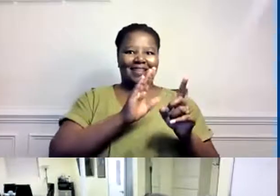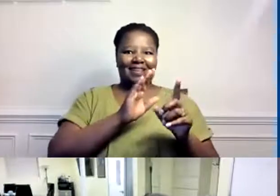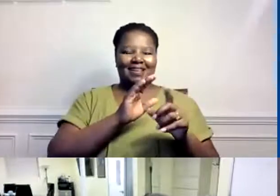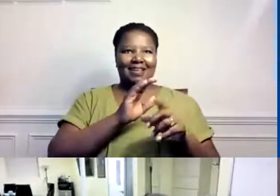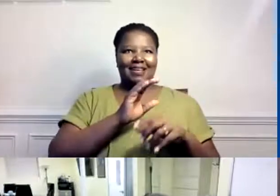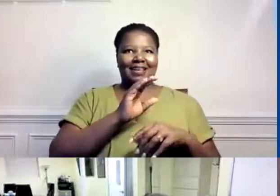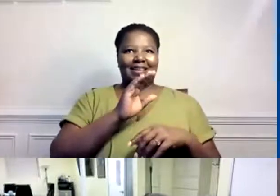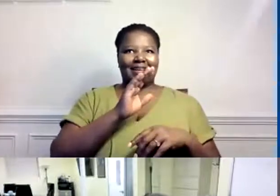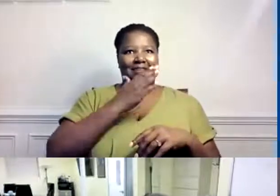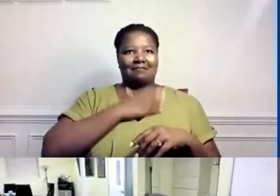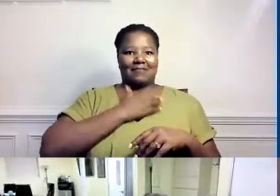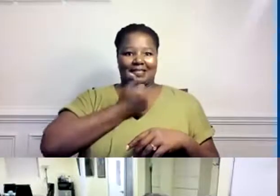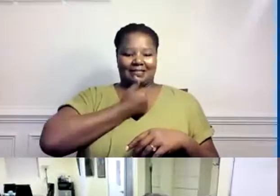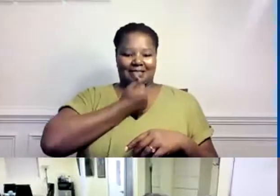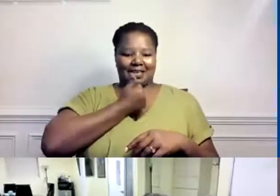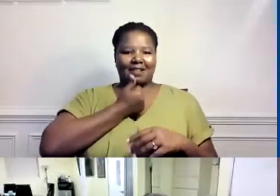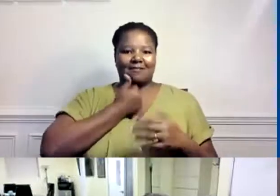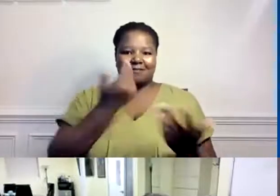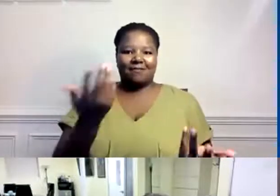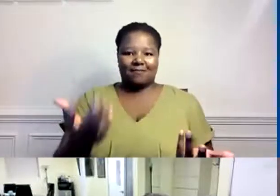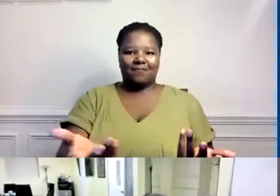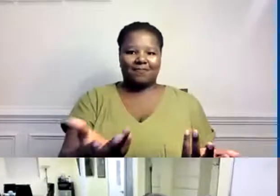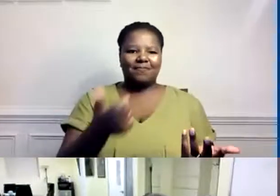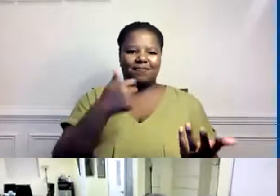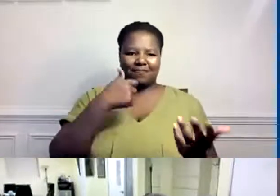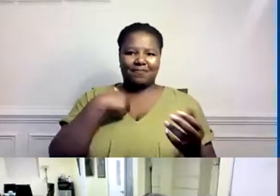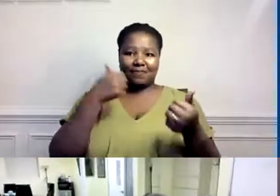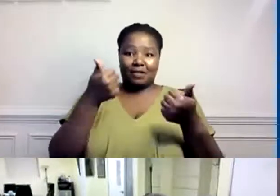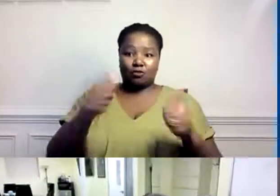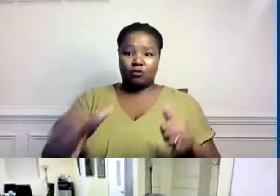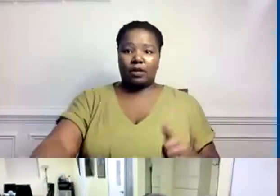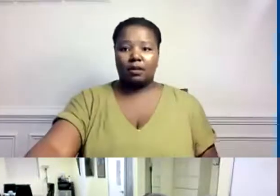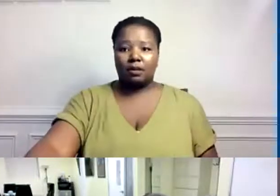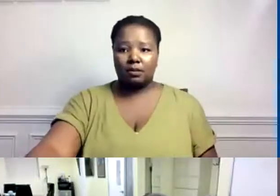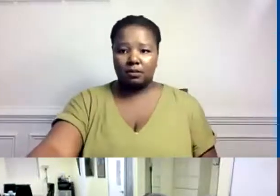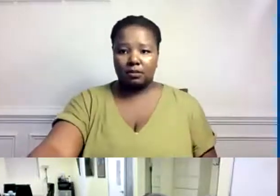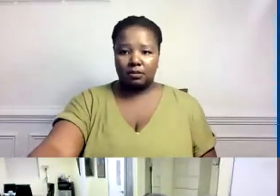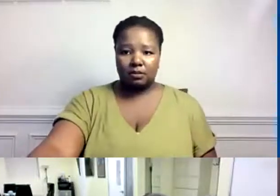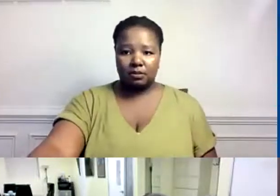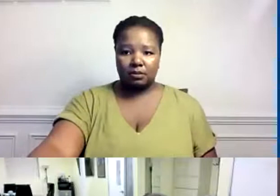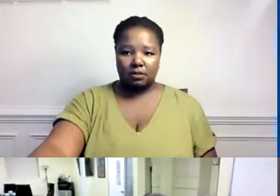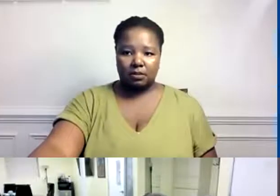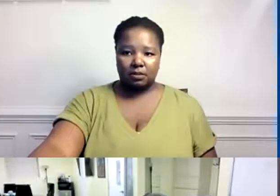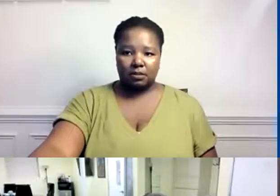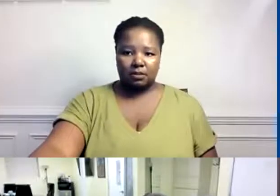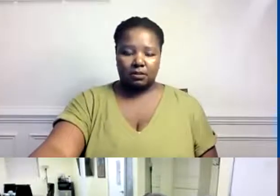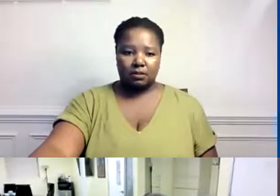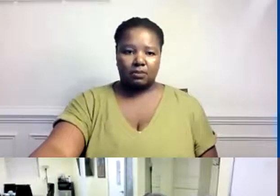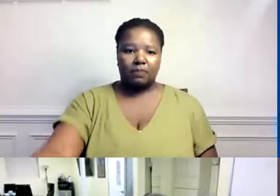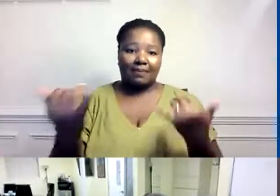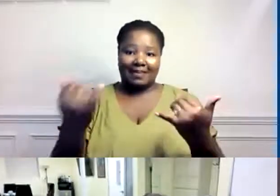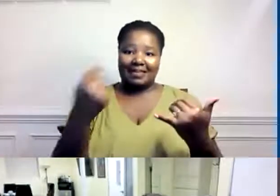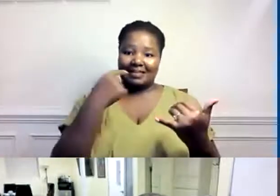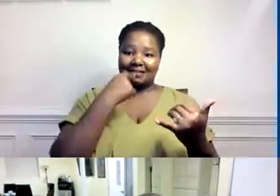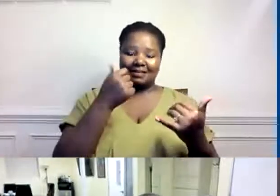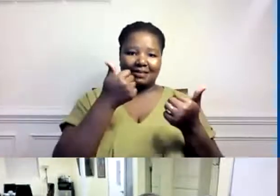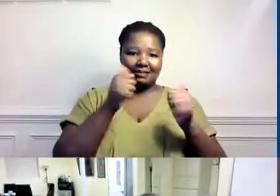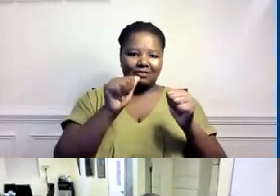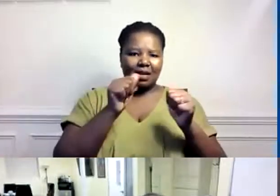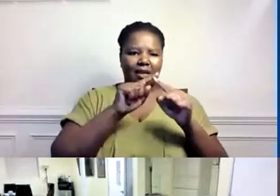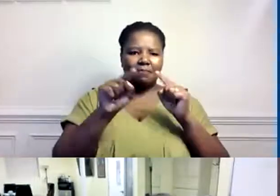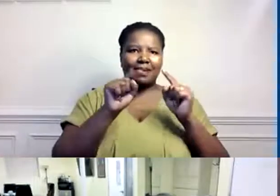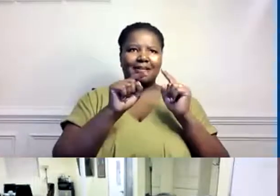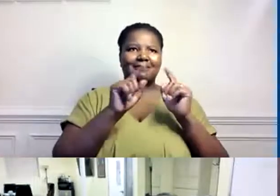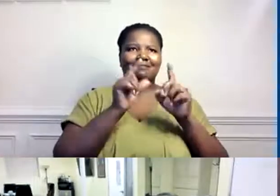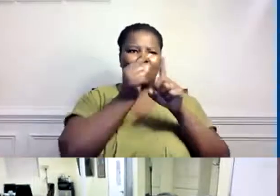I can speak for myself. I try and make it as understandable as possible and not use all the scientific jargon